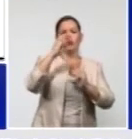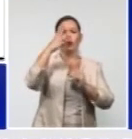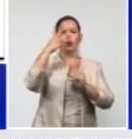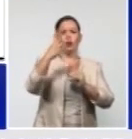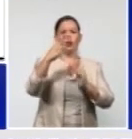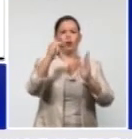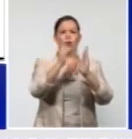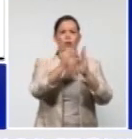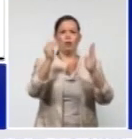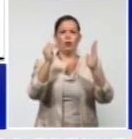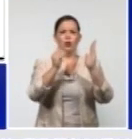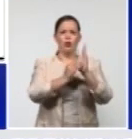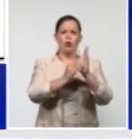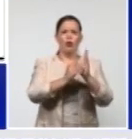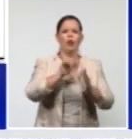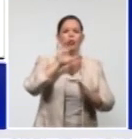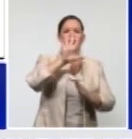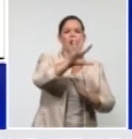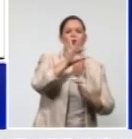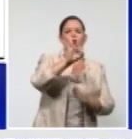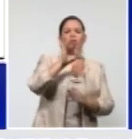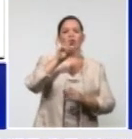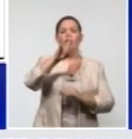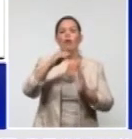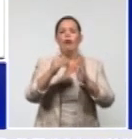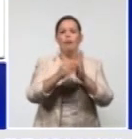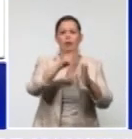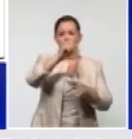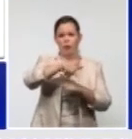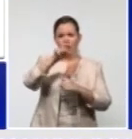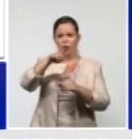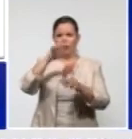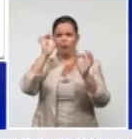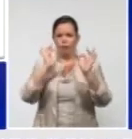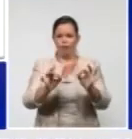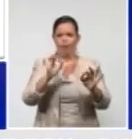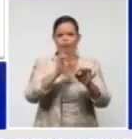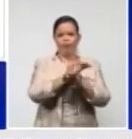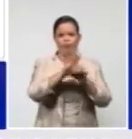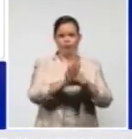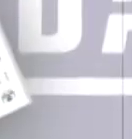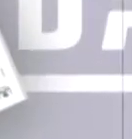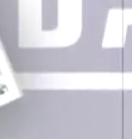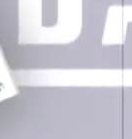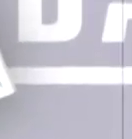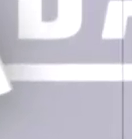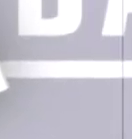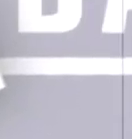the information that we have on the behavior of the pandemic in Cuba and the world.